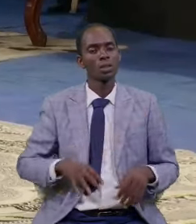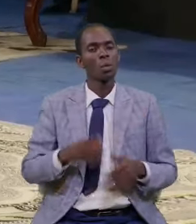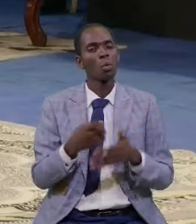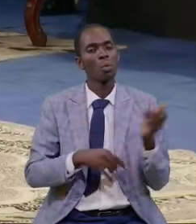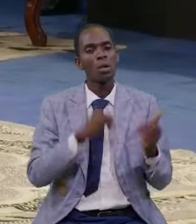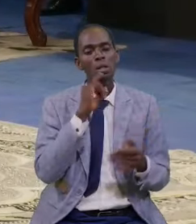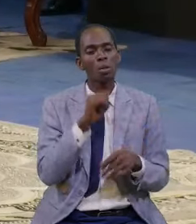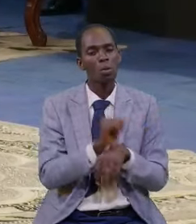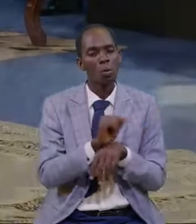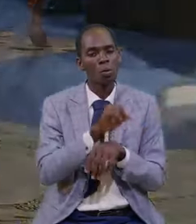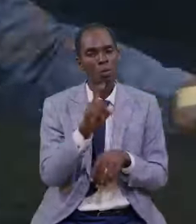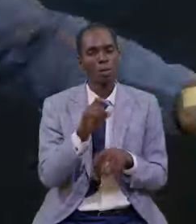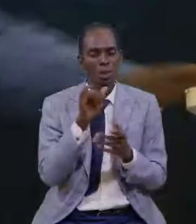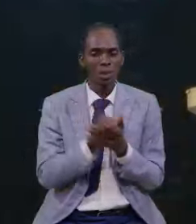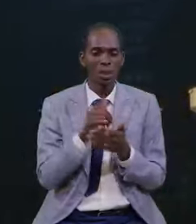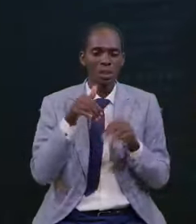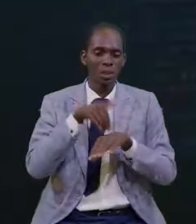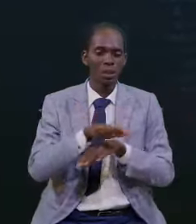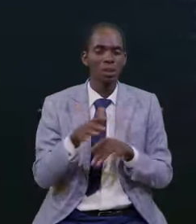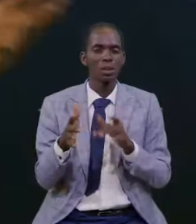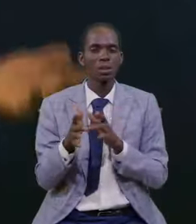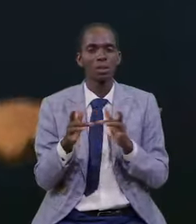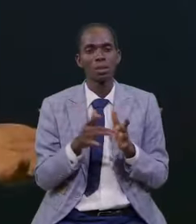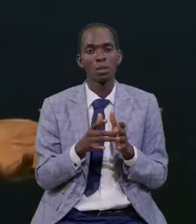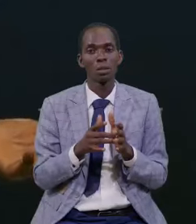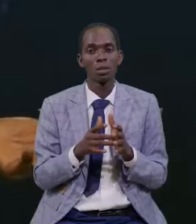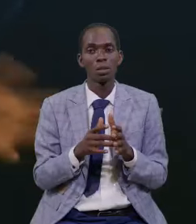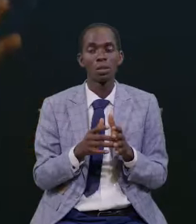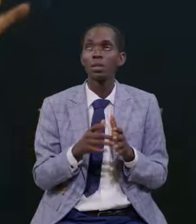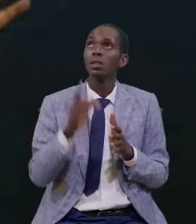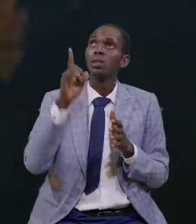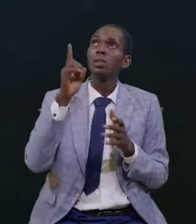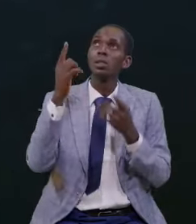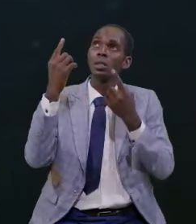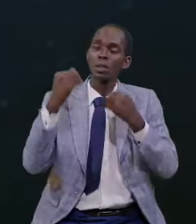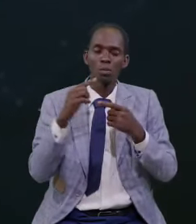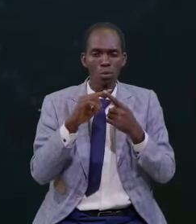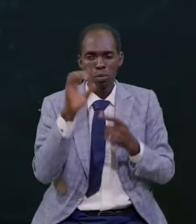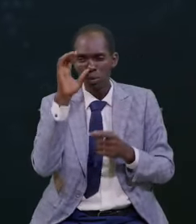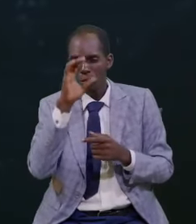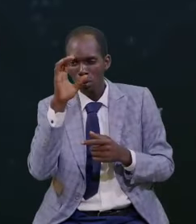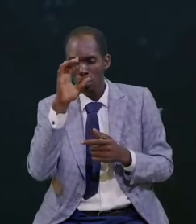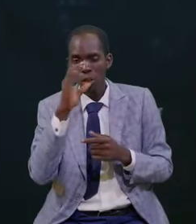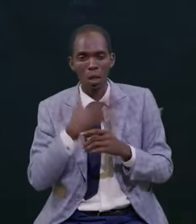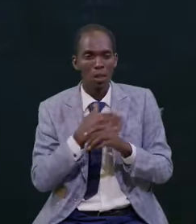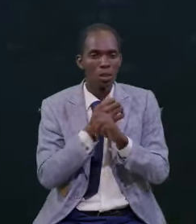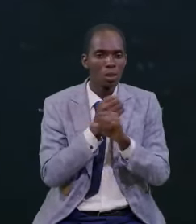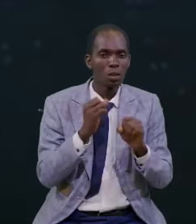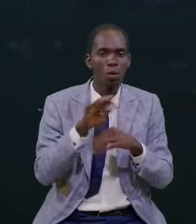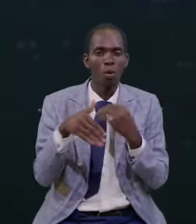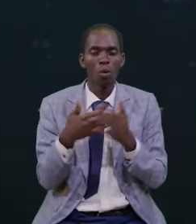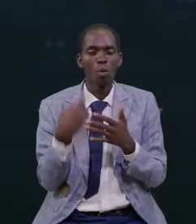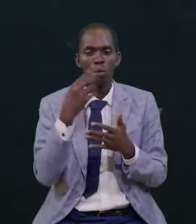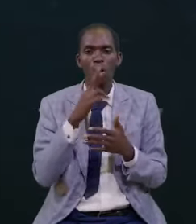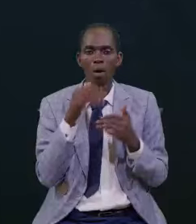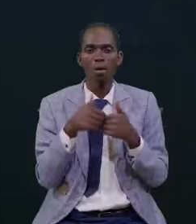sent Jesus? He came to seek and to save those who are lost. He was looking for